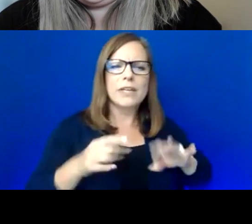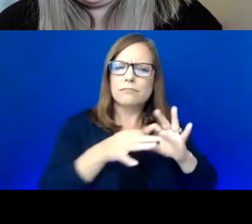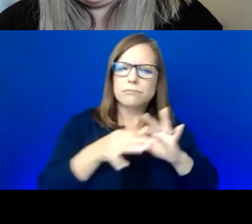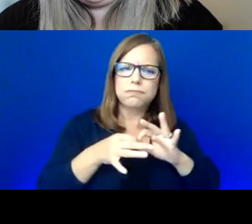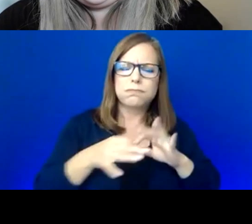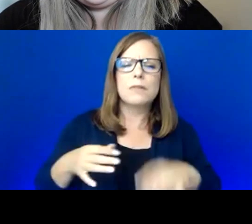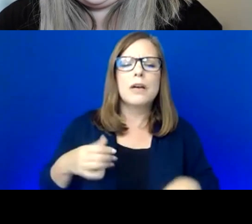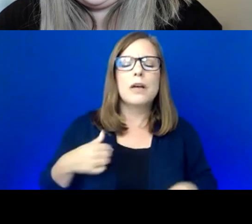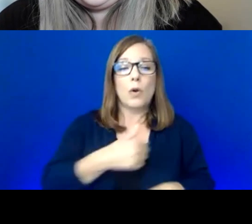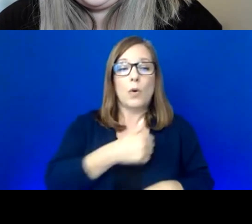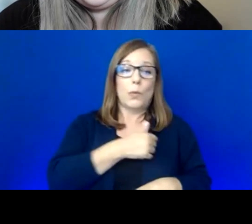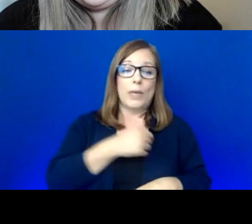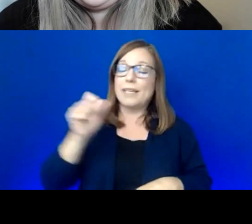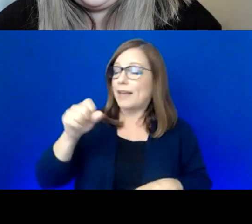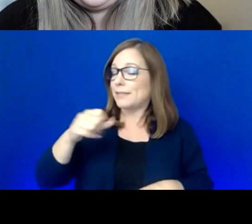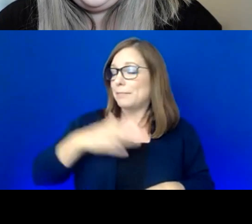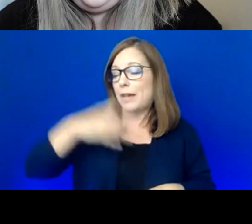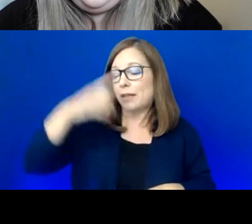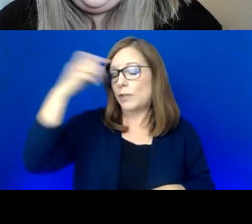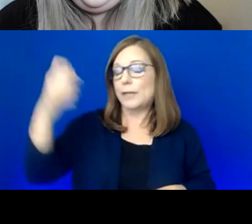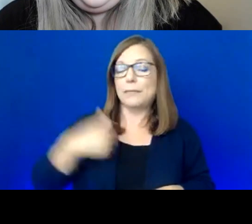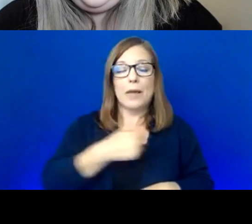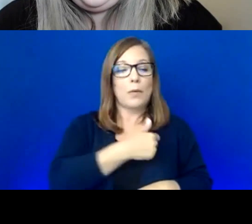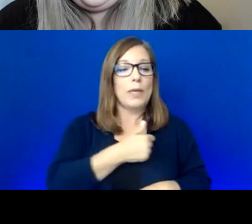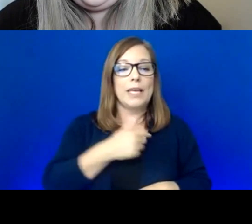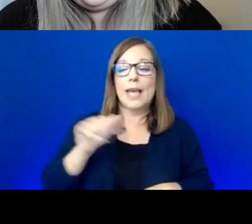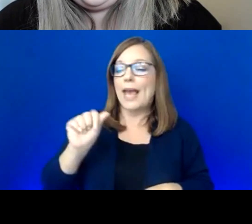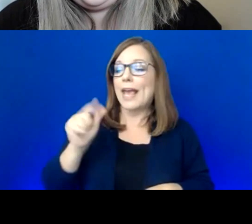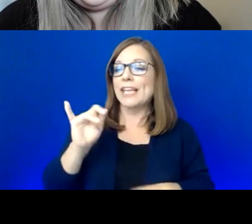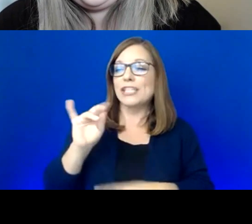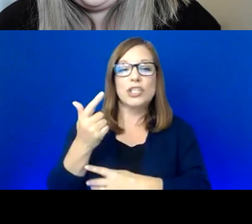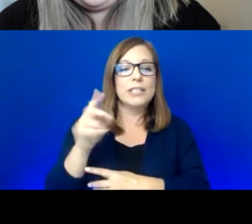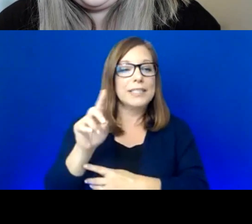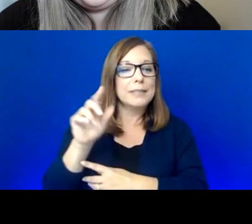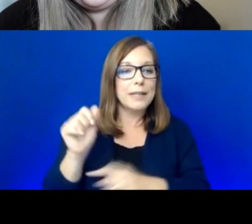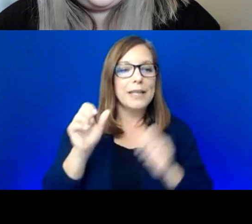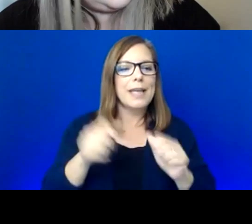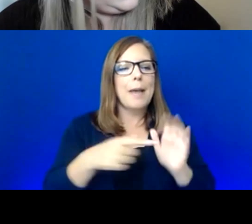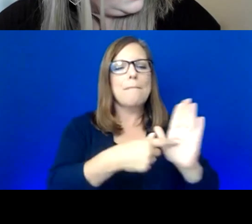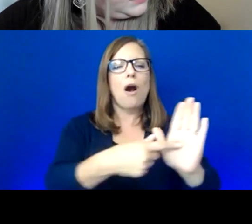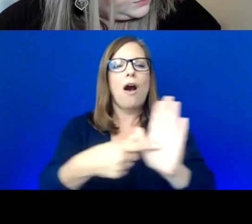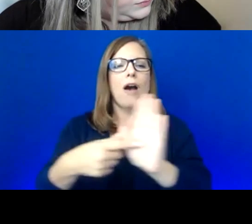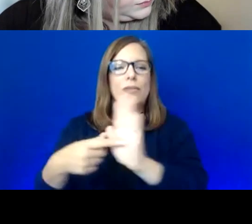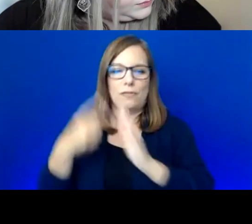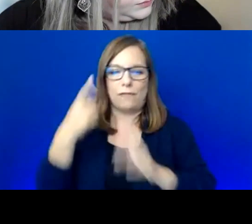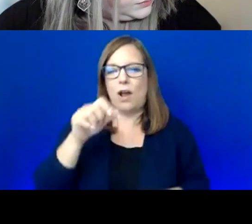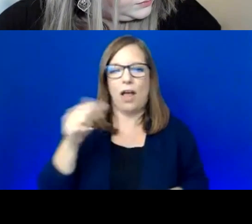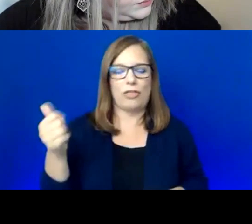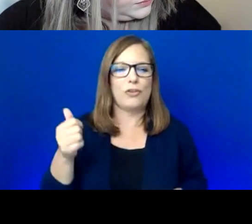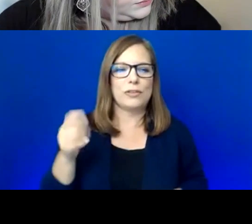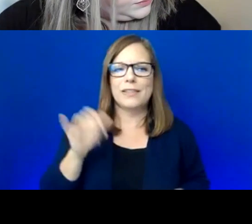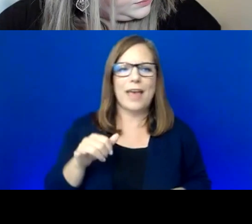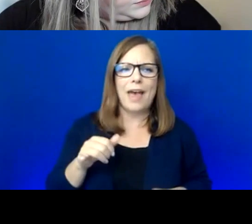can model that for the rest of government and nonprofit, that we don't need to be rivals